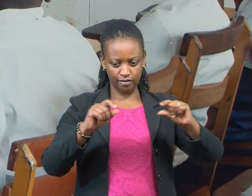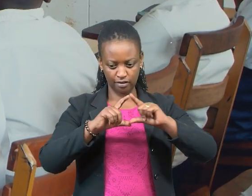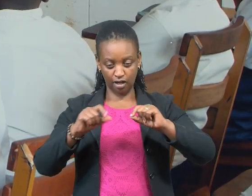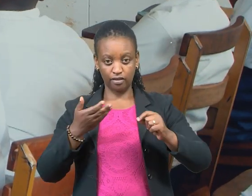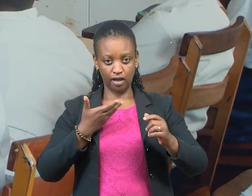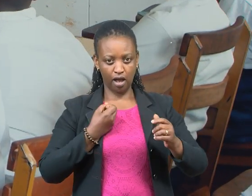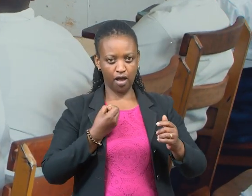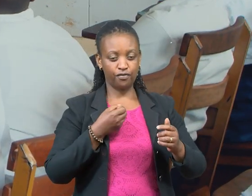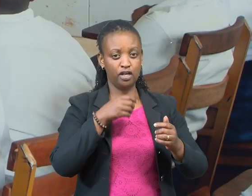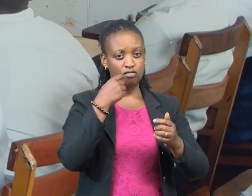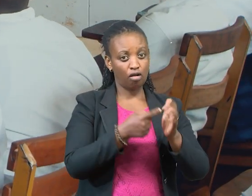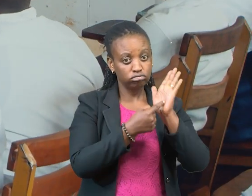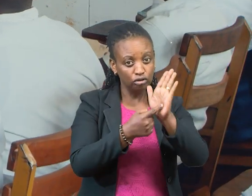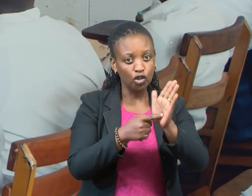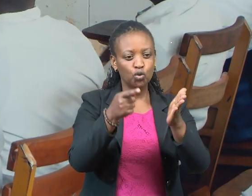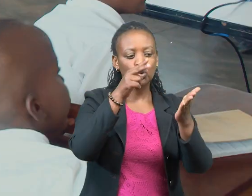read it.